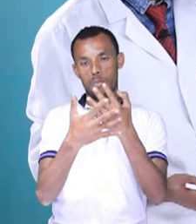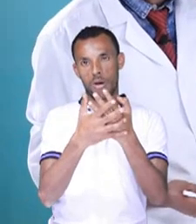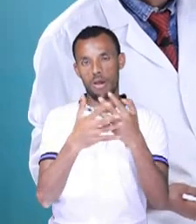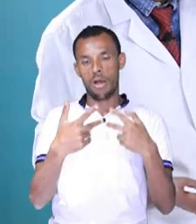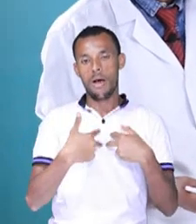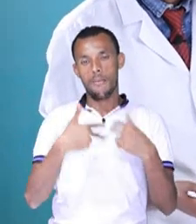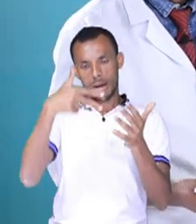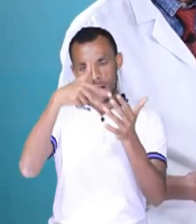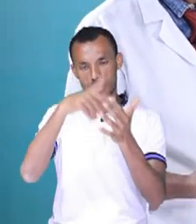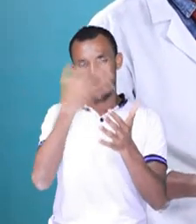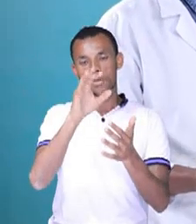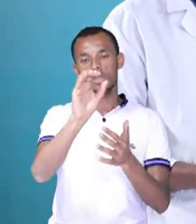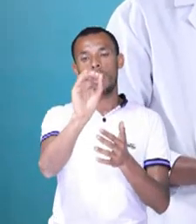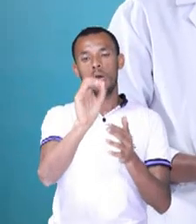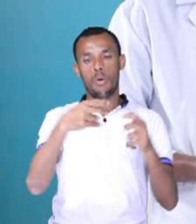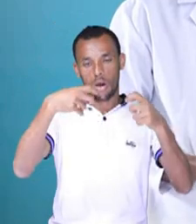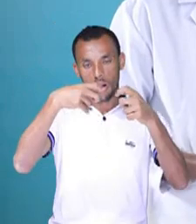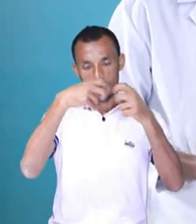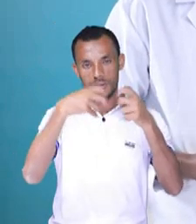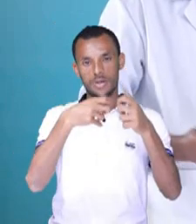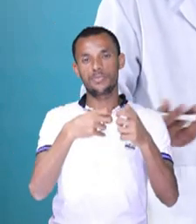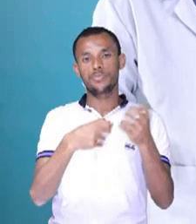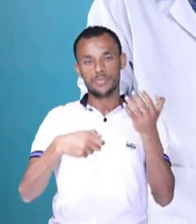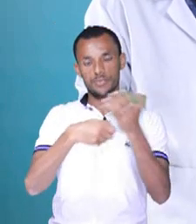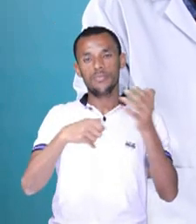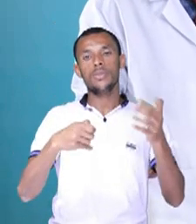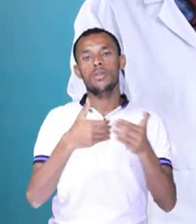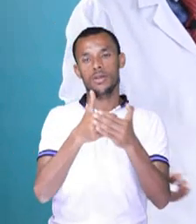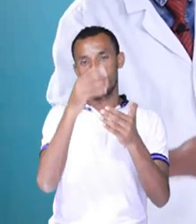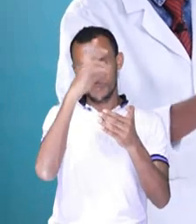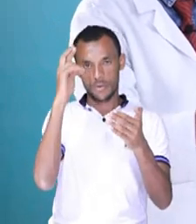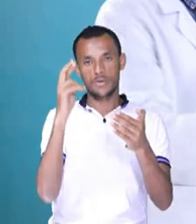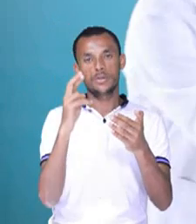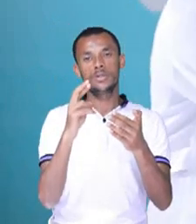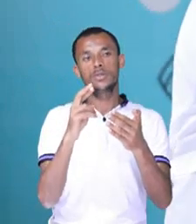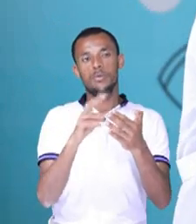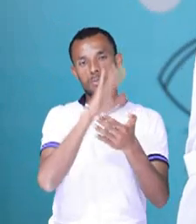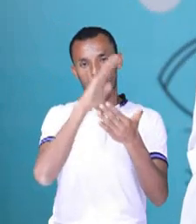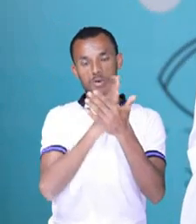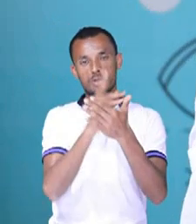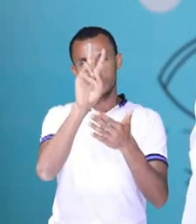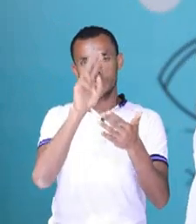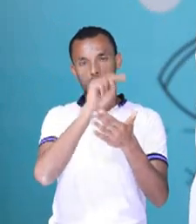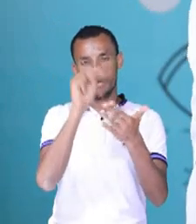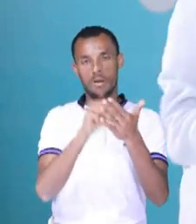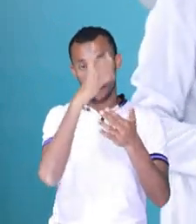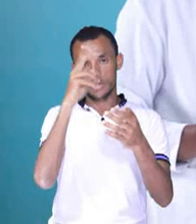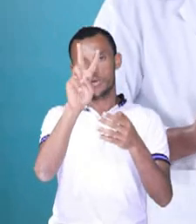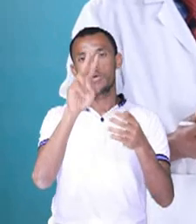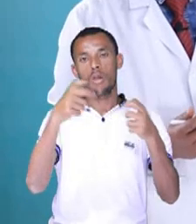Have a region of zero electron charge density between the two nuclei. Yes, because the two electrons are far away from the